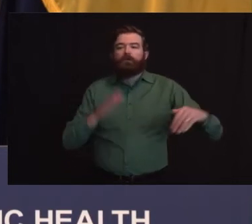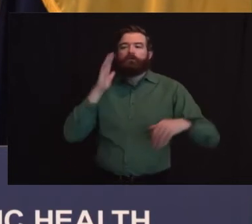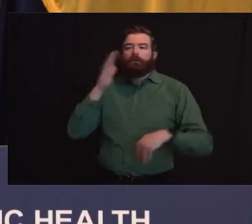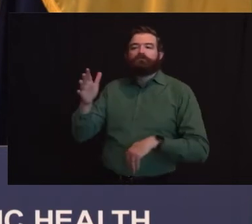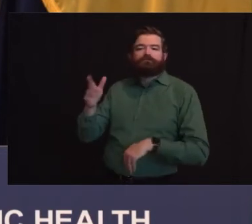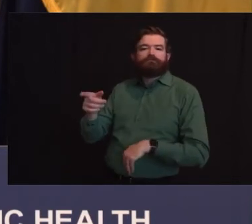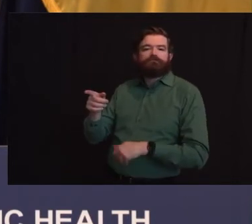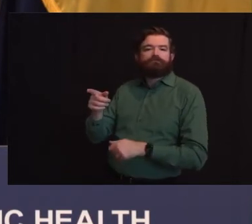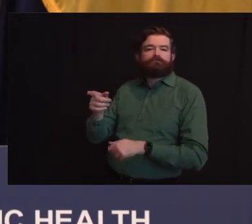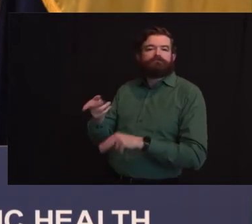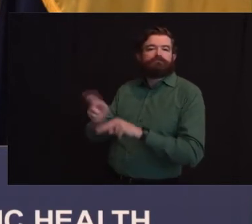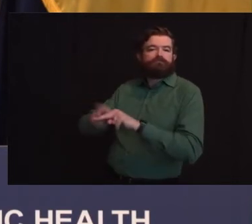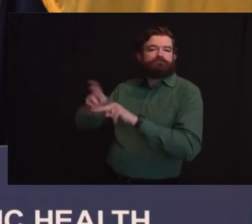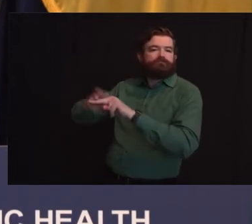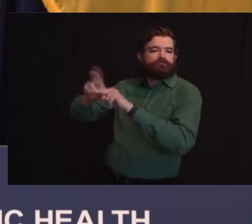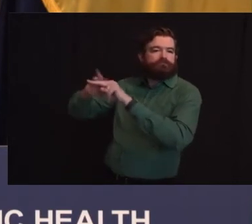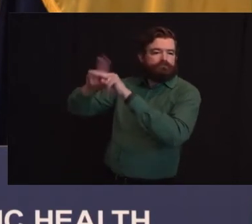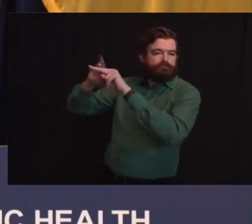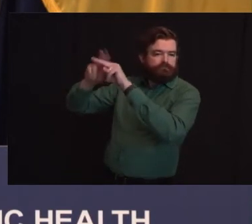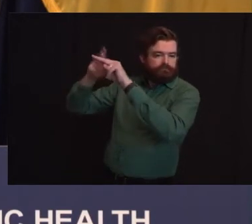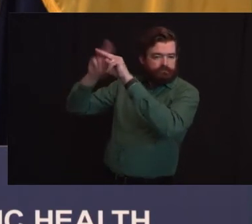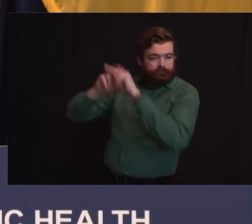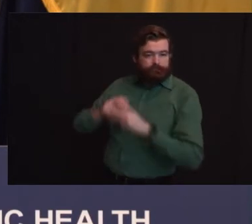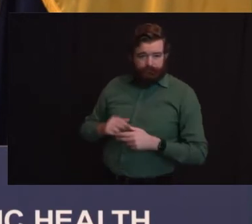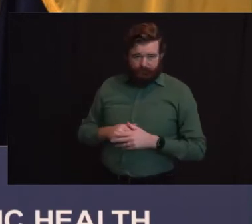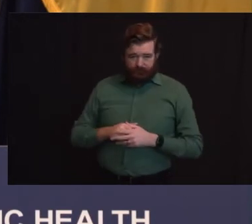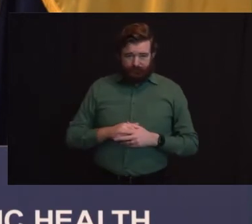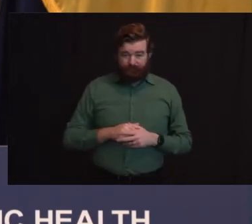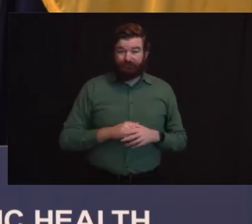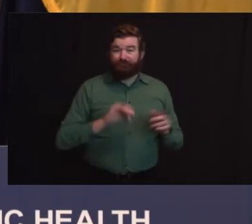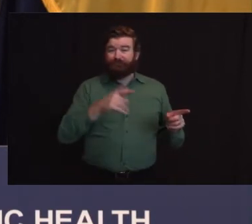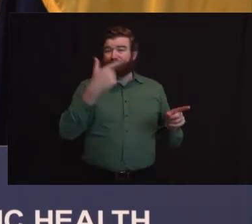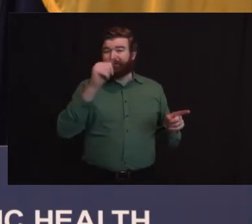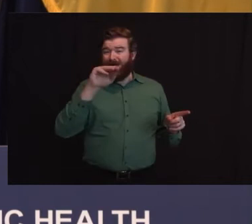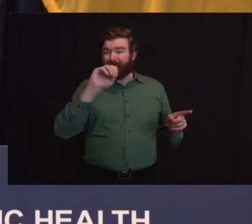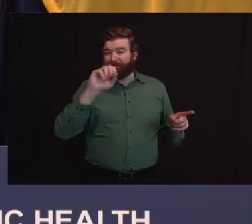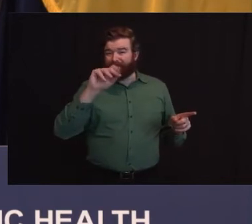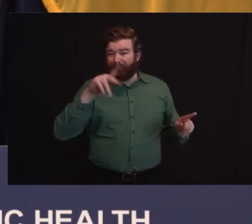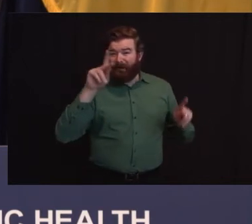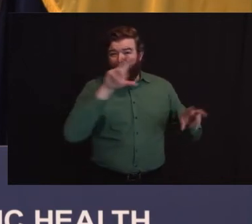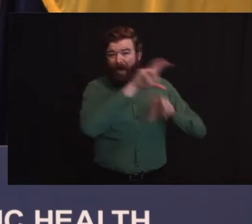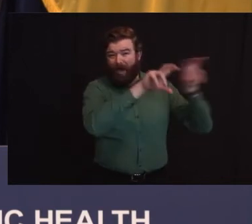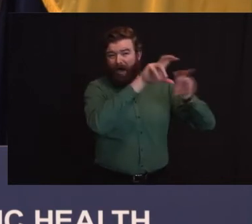is crazy. And I was reminded of an